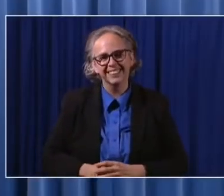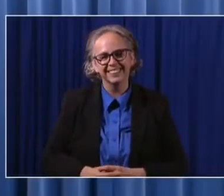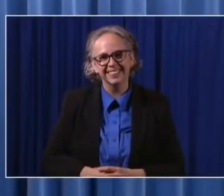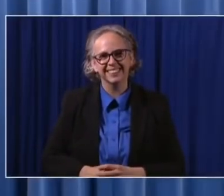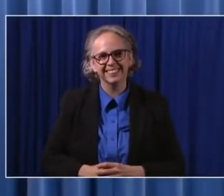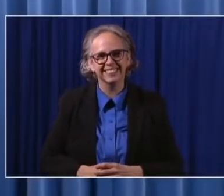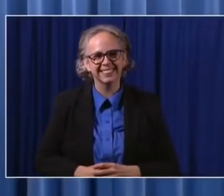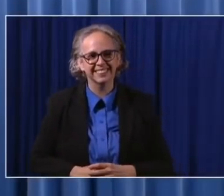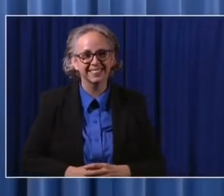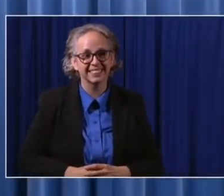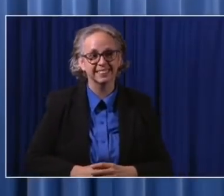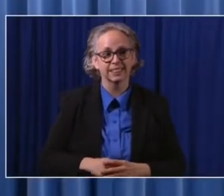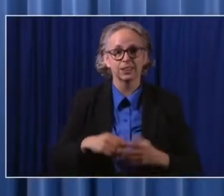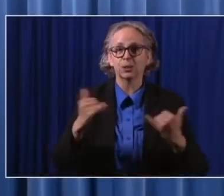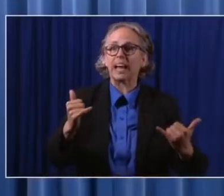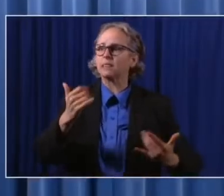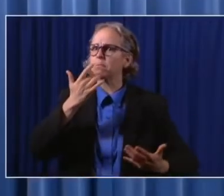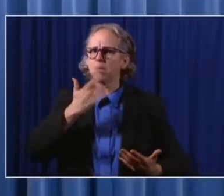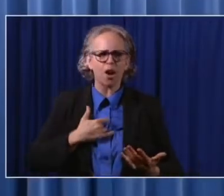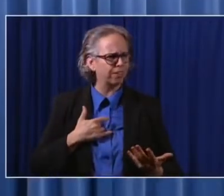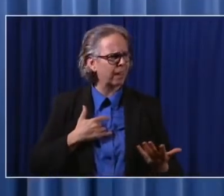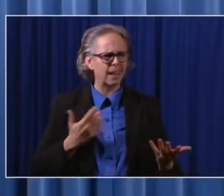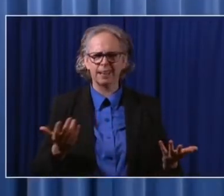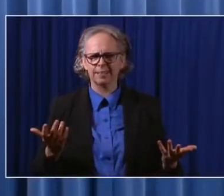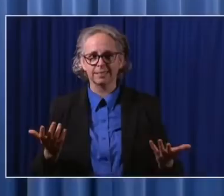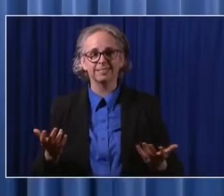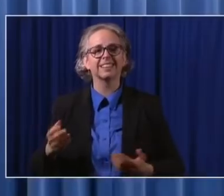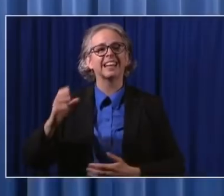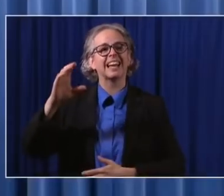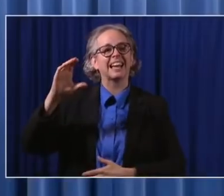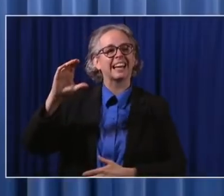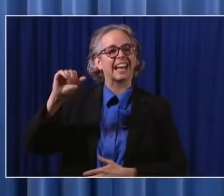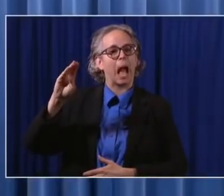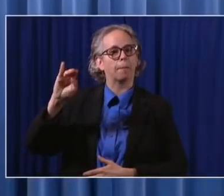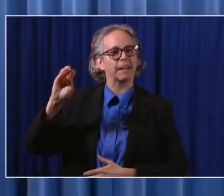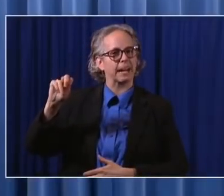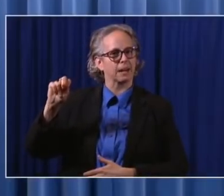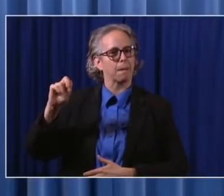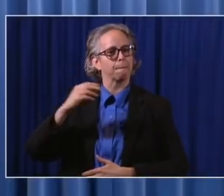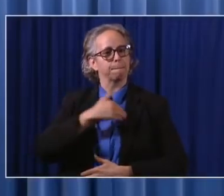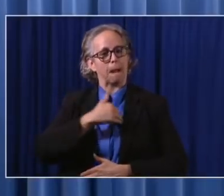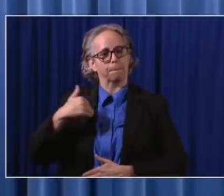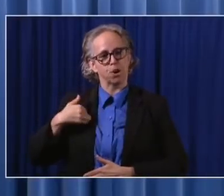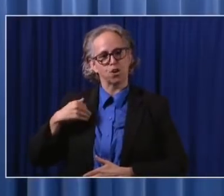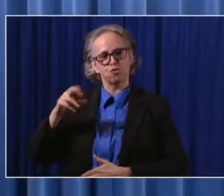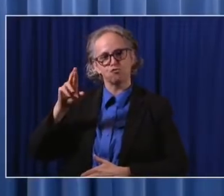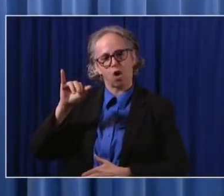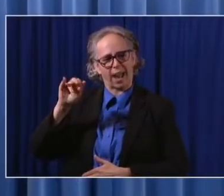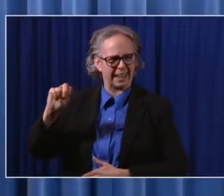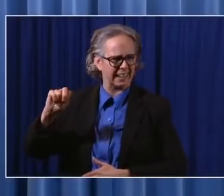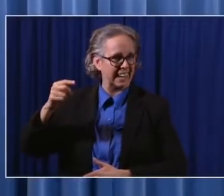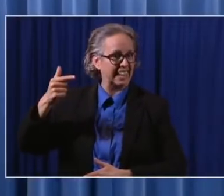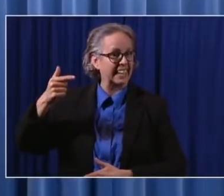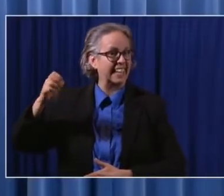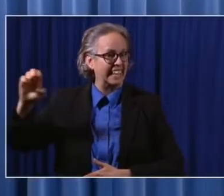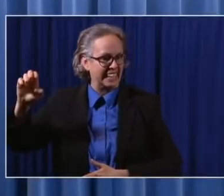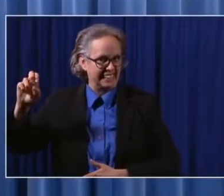Birthdays today, members of our cabinet, Ryan Gies, Ohio Department of Youth Services Director,